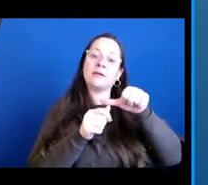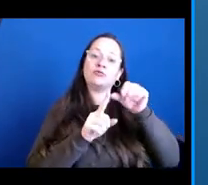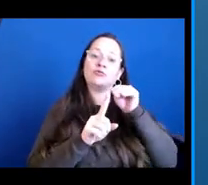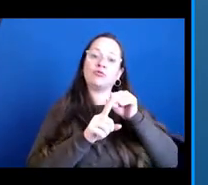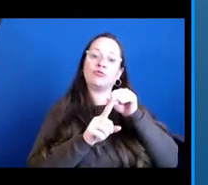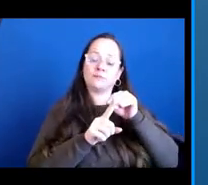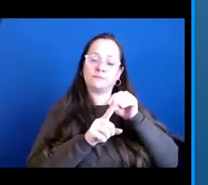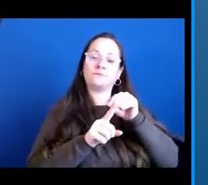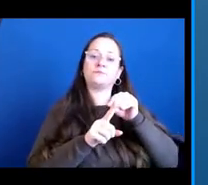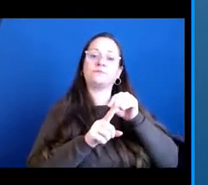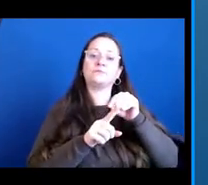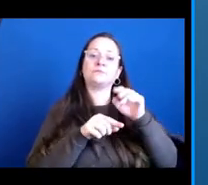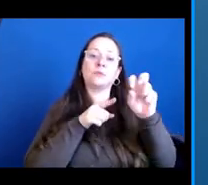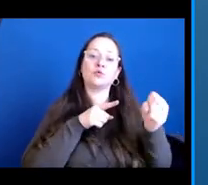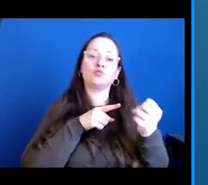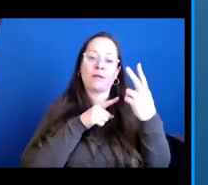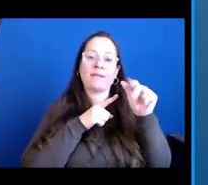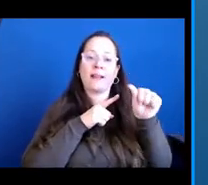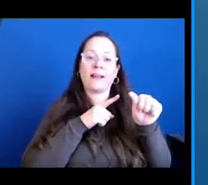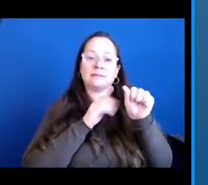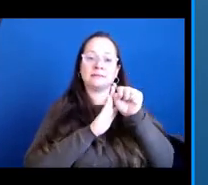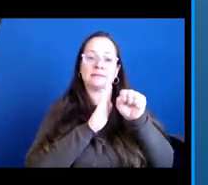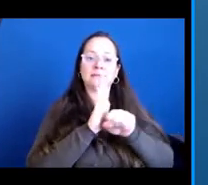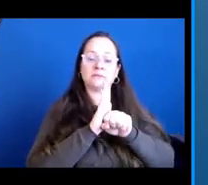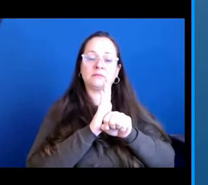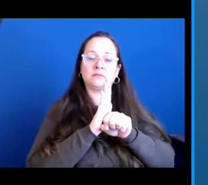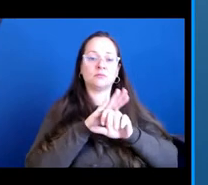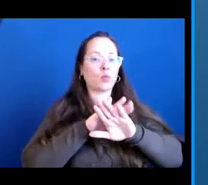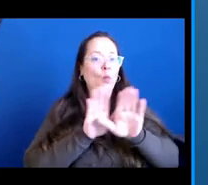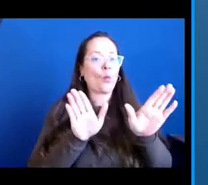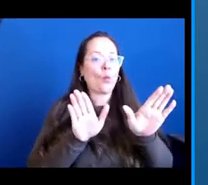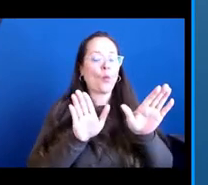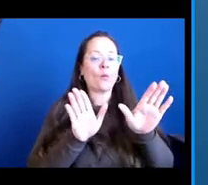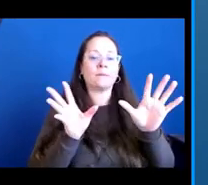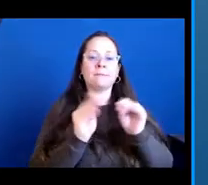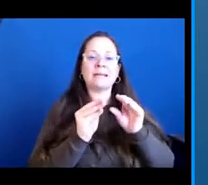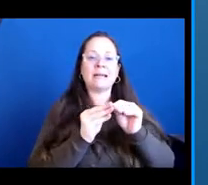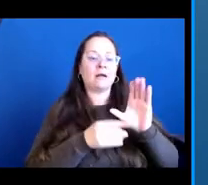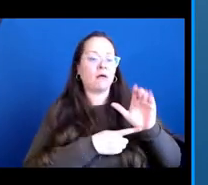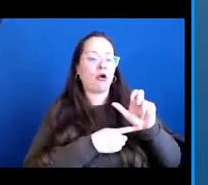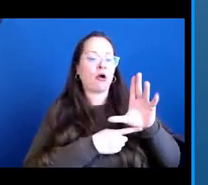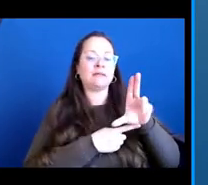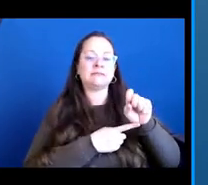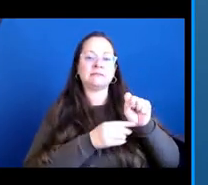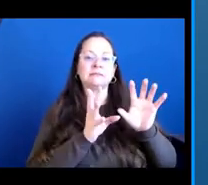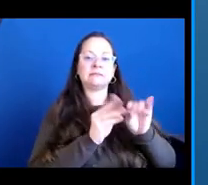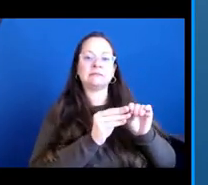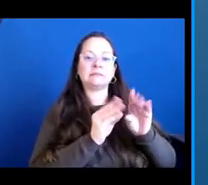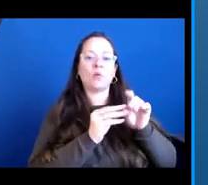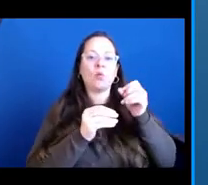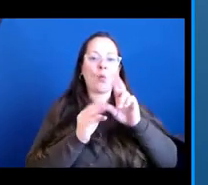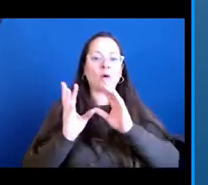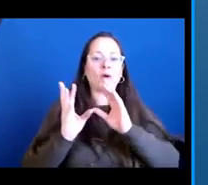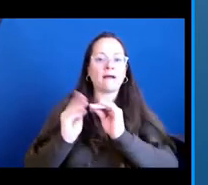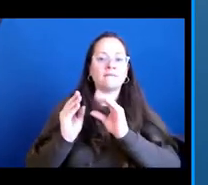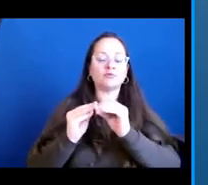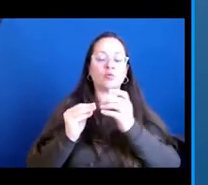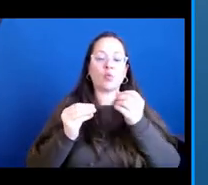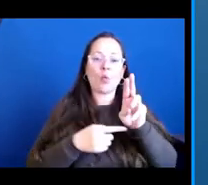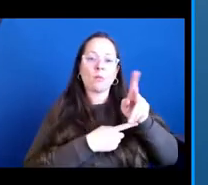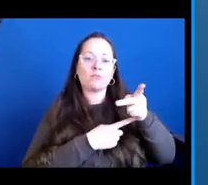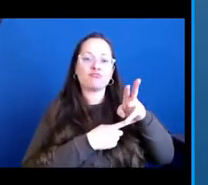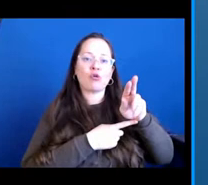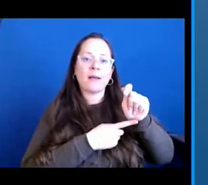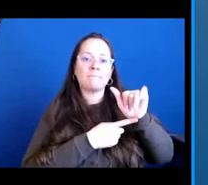a States no meetings caucuses conventions or primaries which constitute